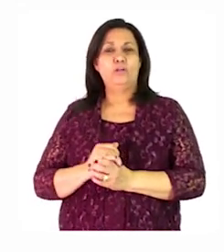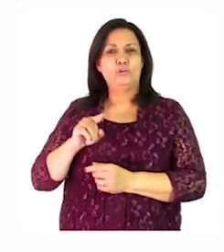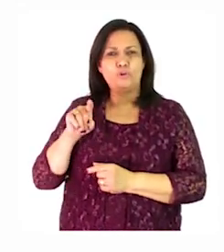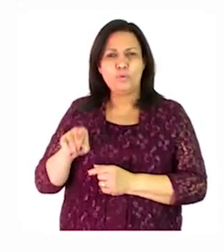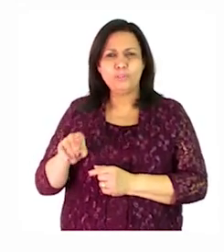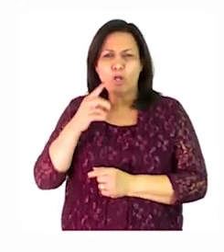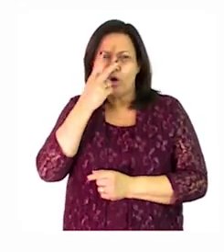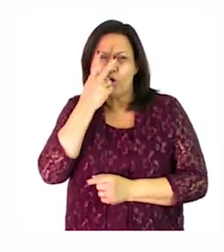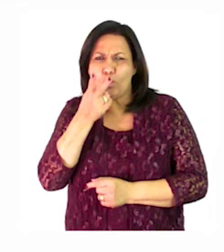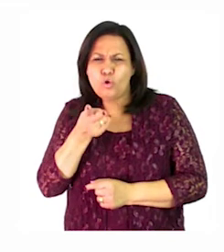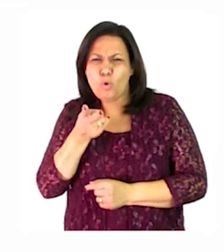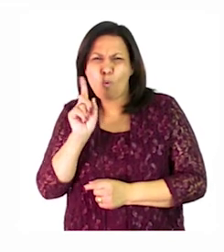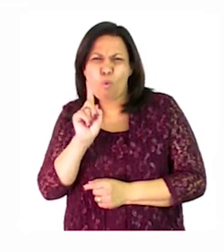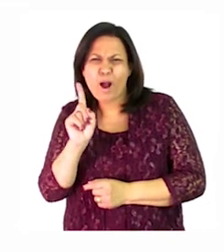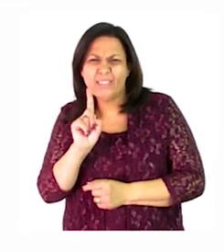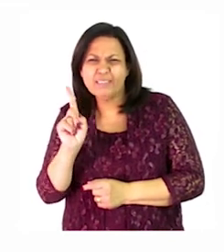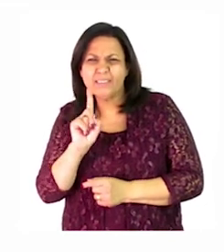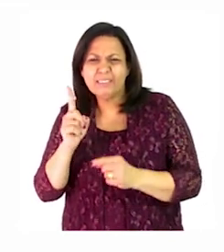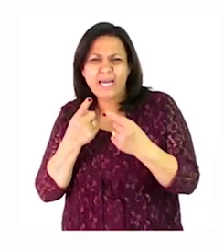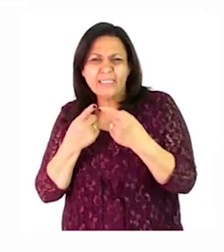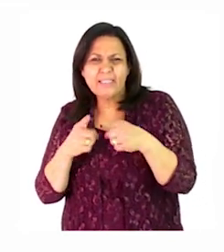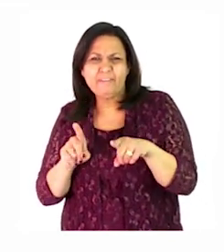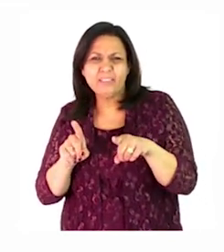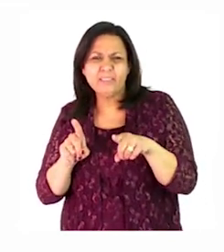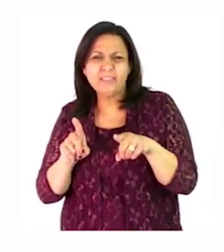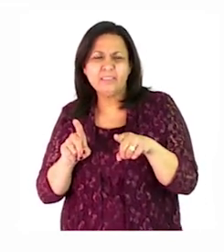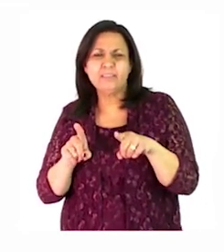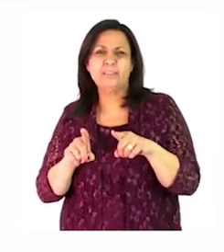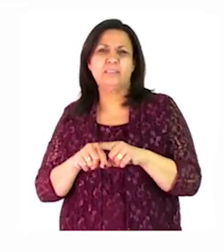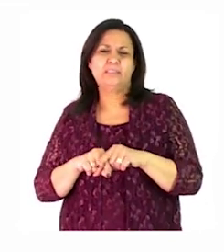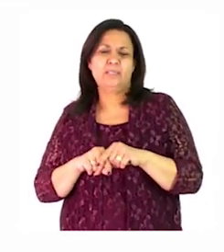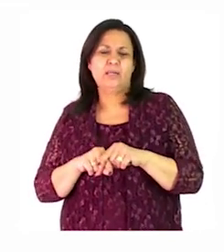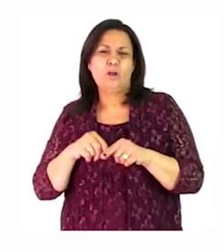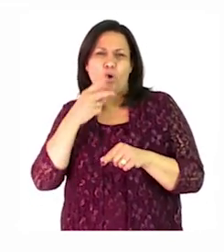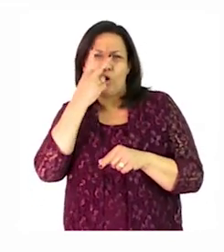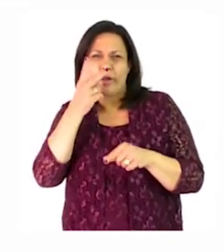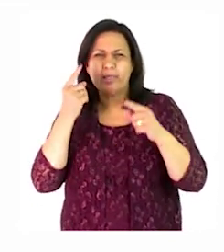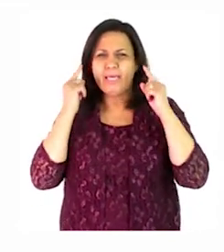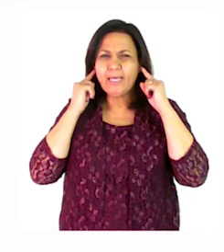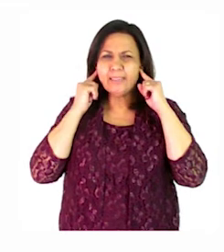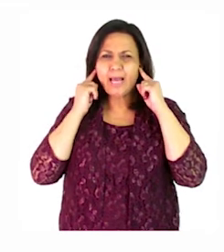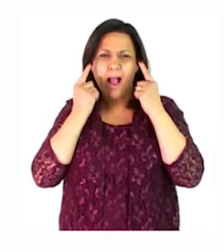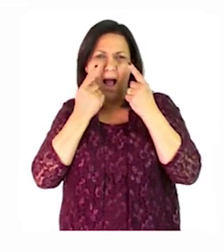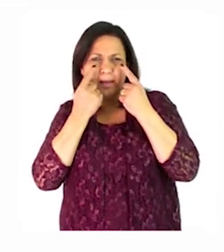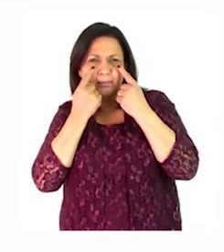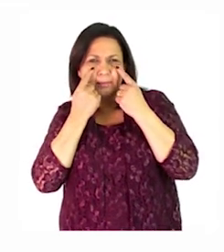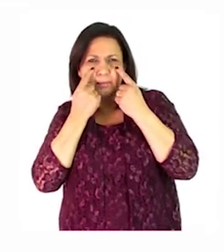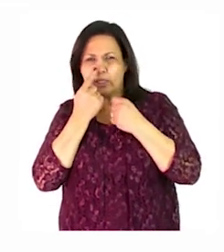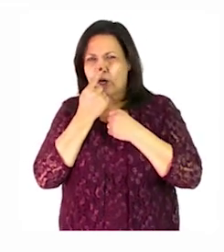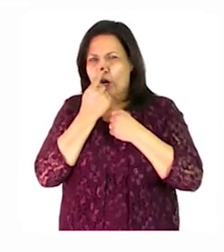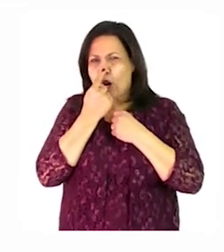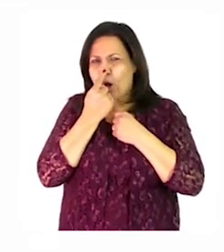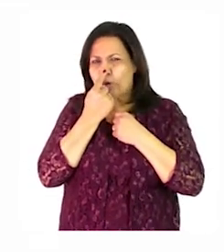look carefully. Look at the ears, look at their eyes, look at the